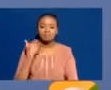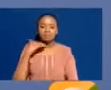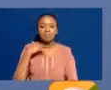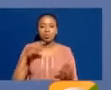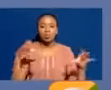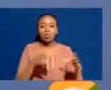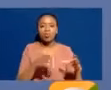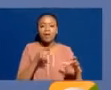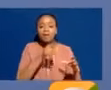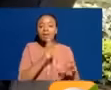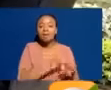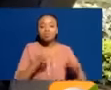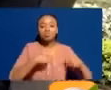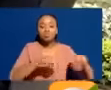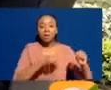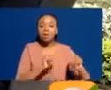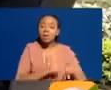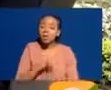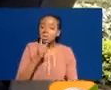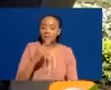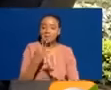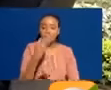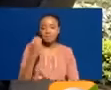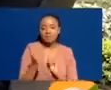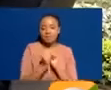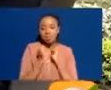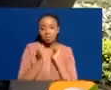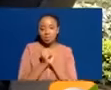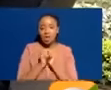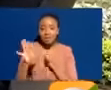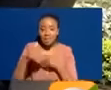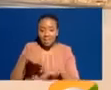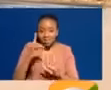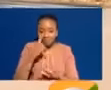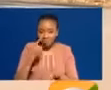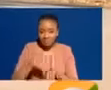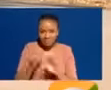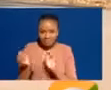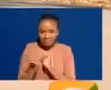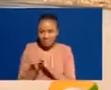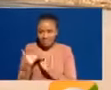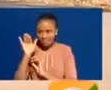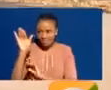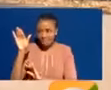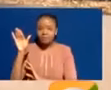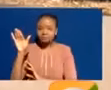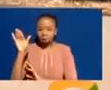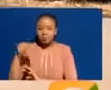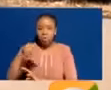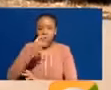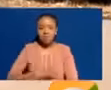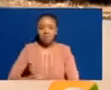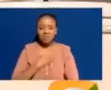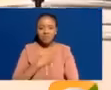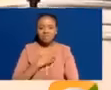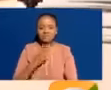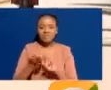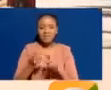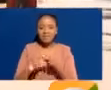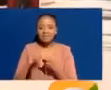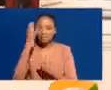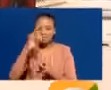on October 30th. Keagan had left their home around 10 a.m. to visit his relatives who live in the same